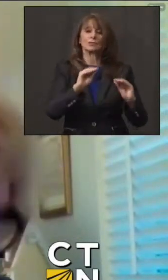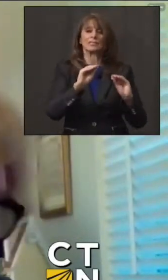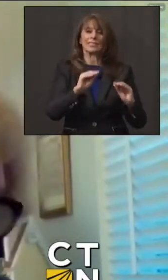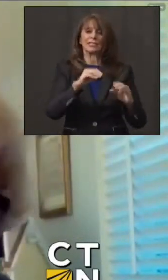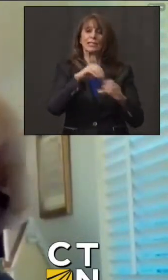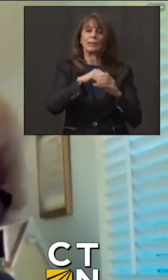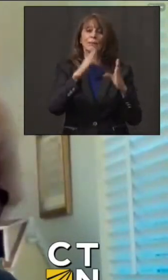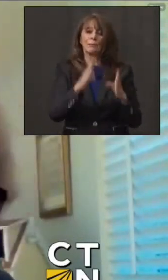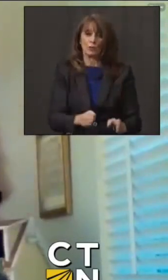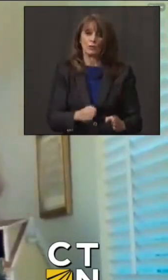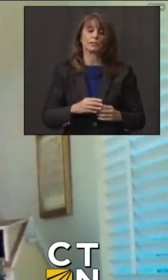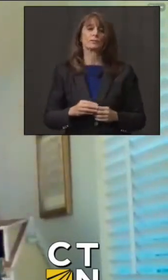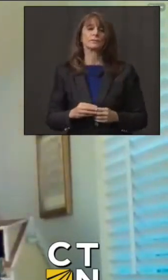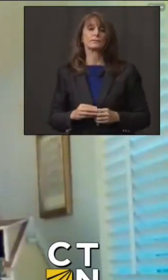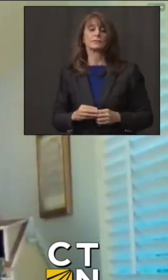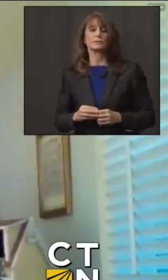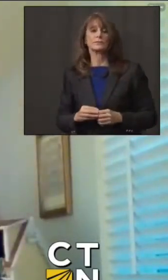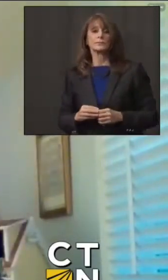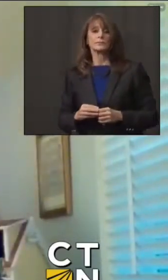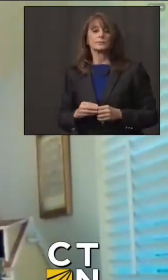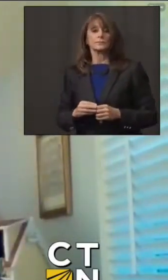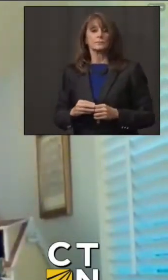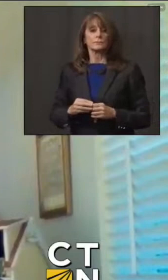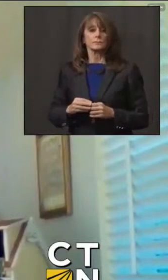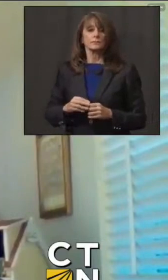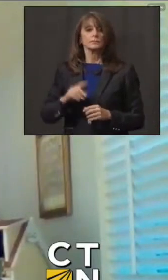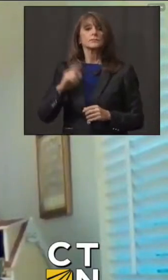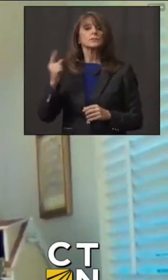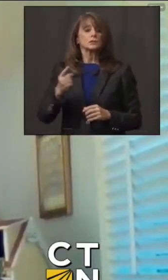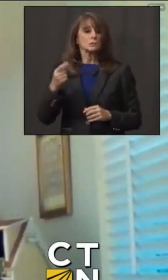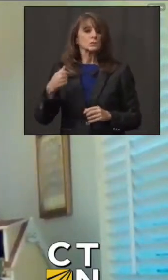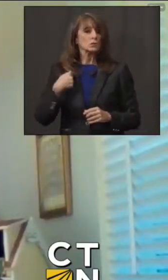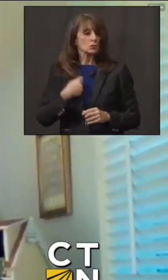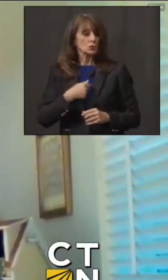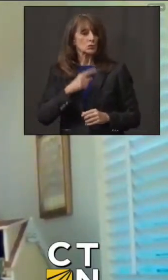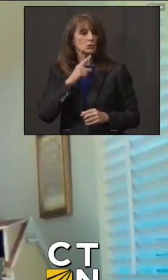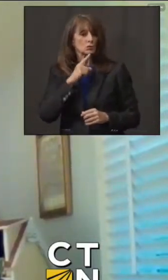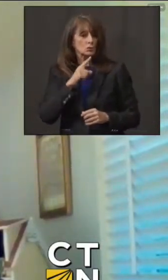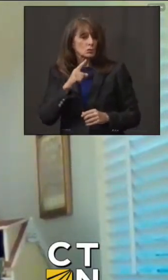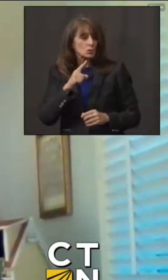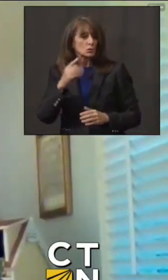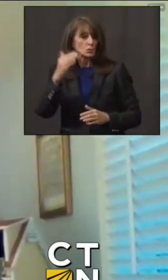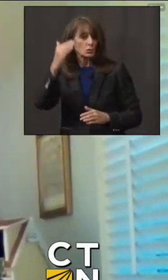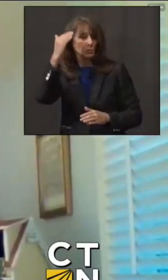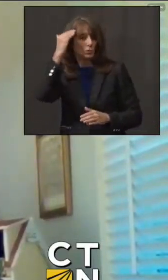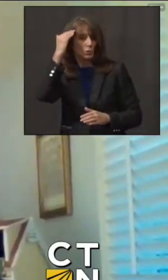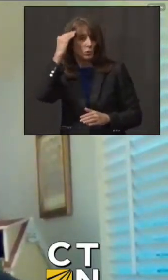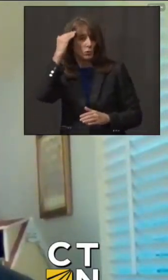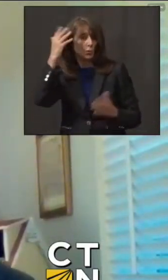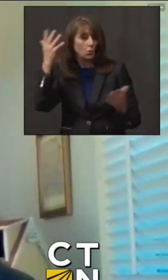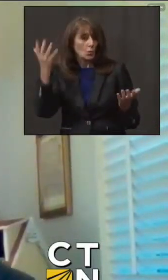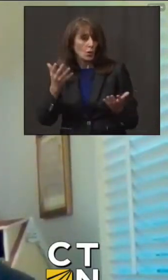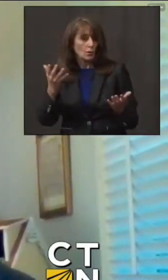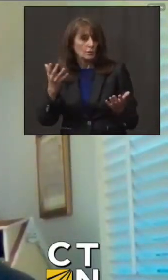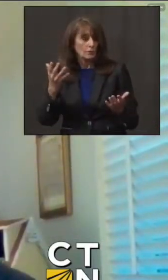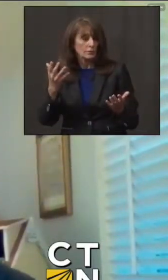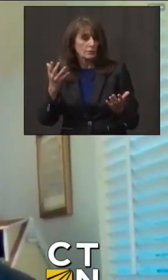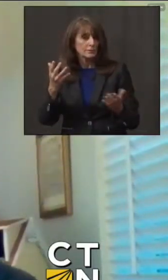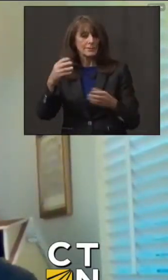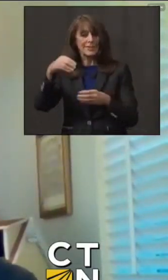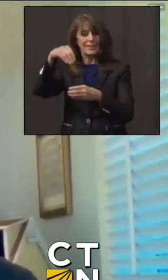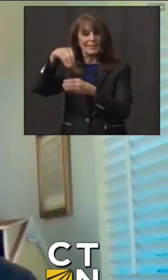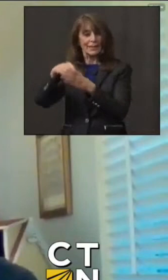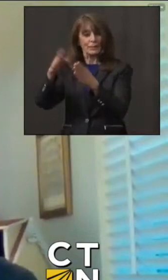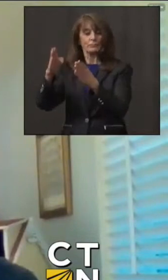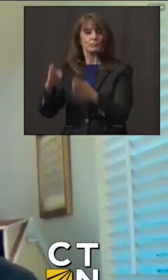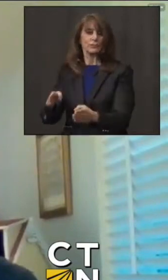person. But we do know that that in-person instruction, we've heard